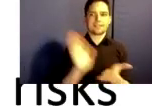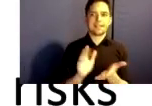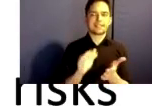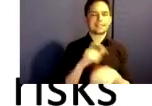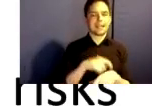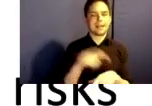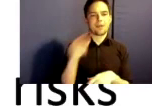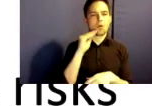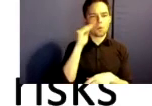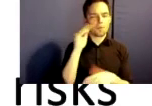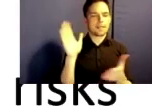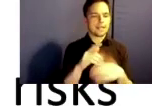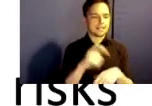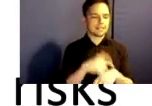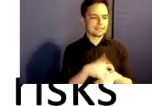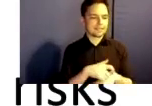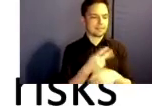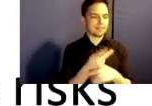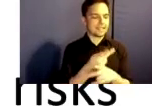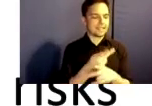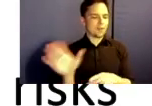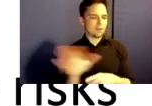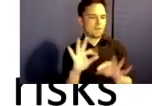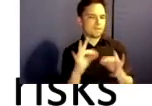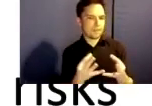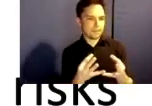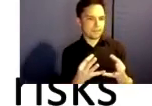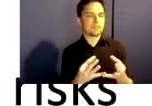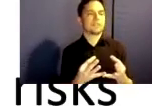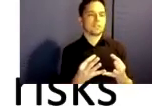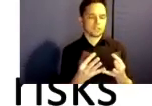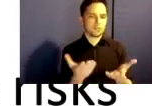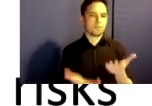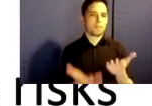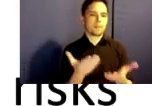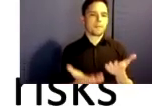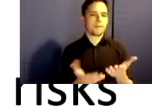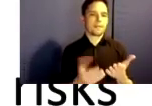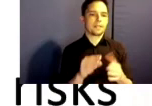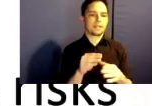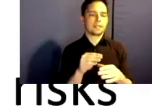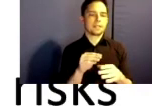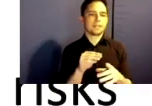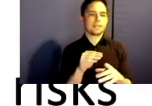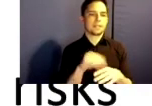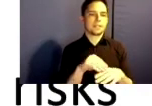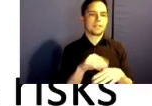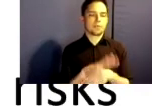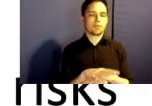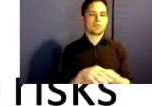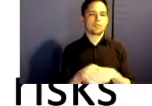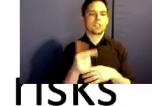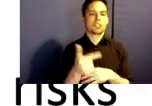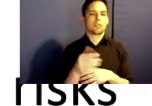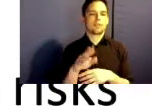less time taking care of their family, and so may be exposed of GBV, risk of GBV at home as